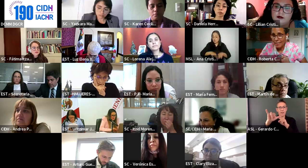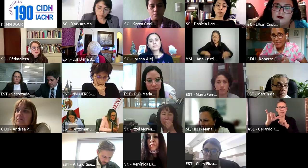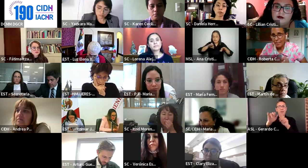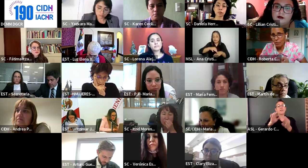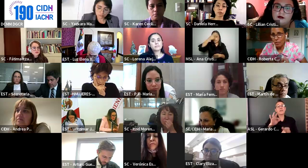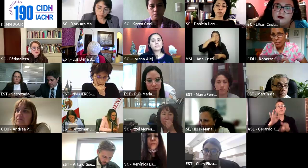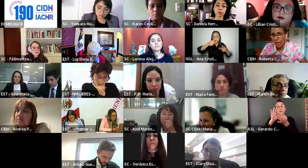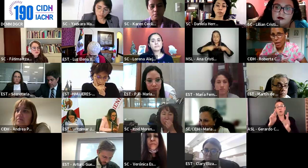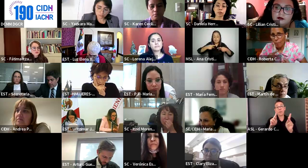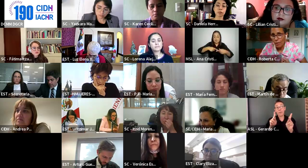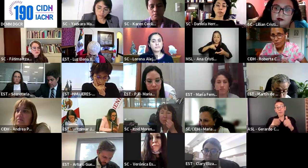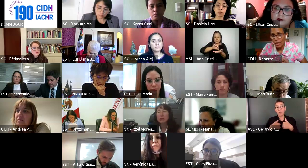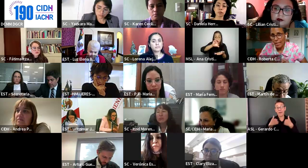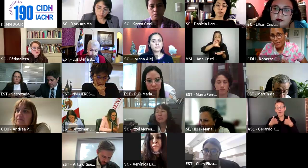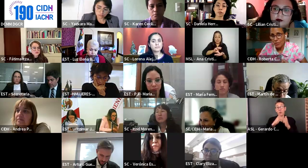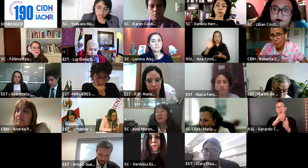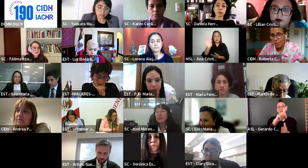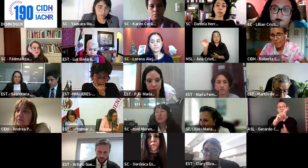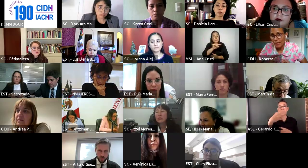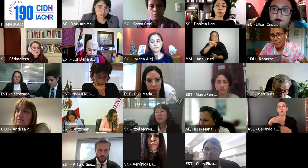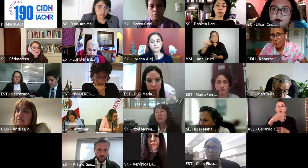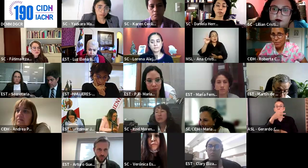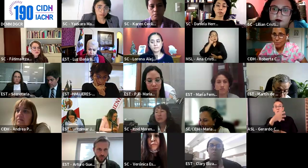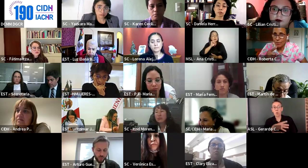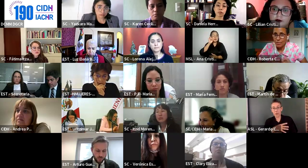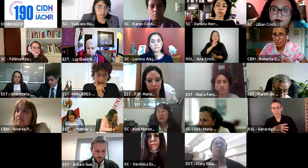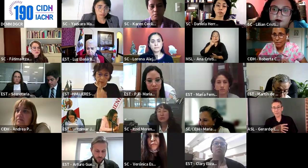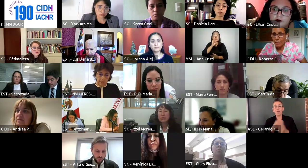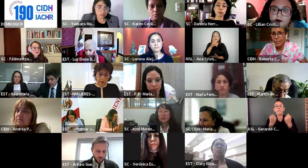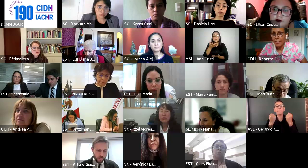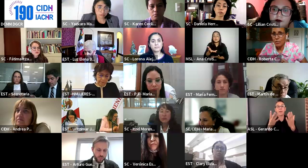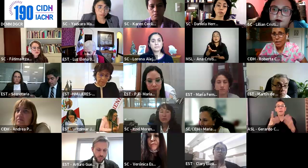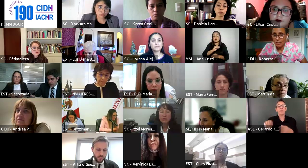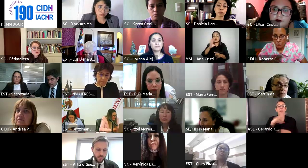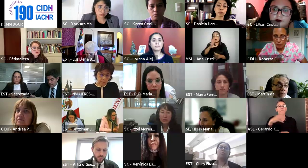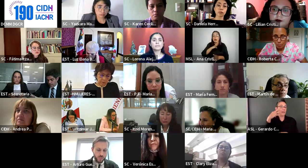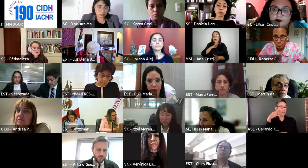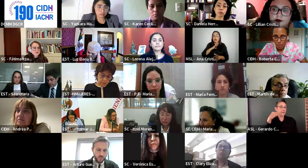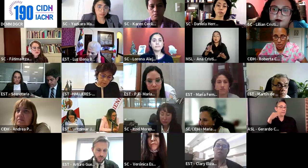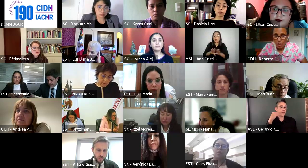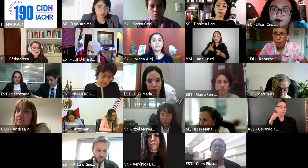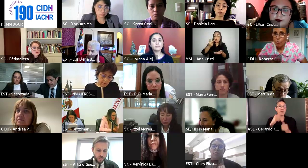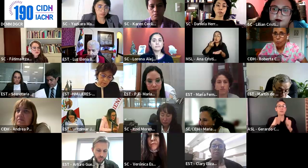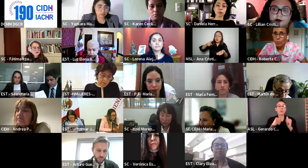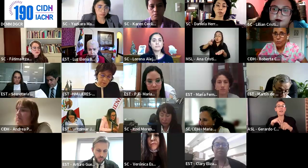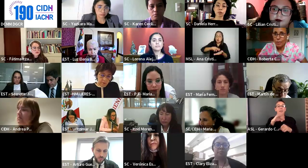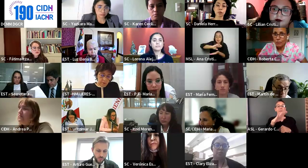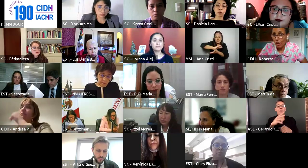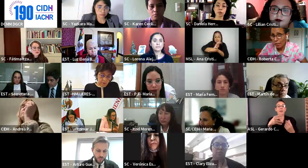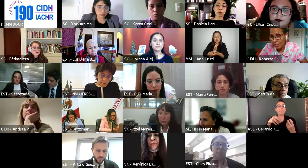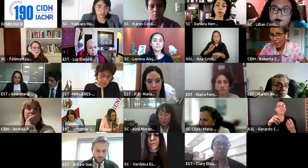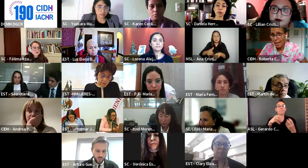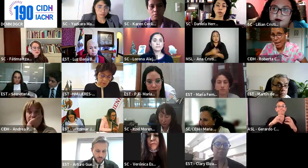disabilities in the intersectional marginalization that many have experienced because of that interaction